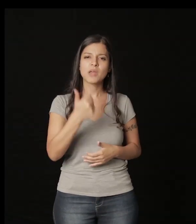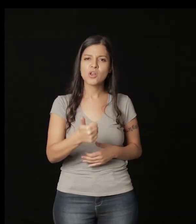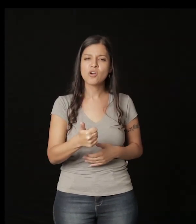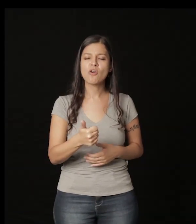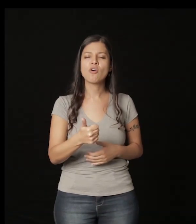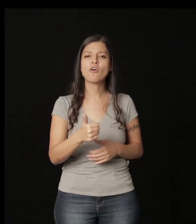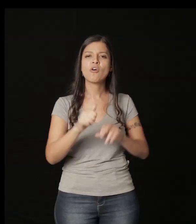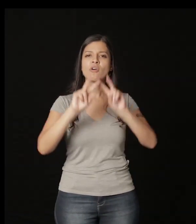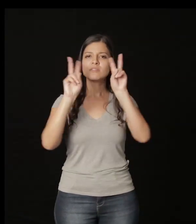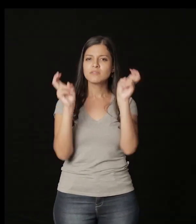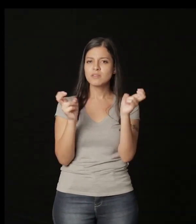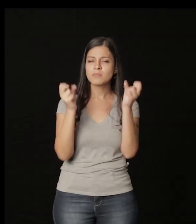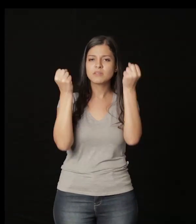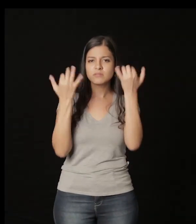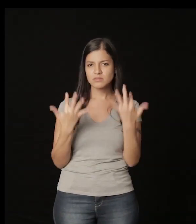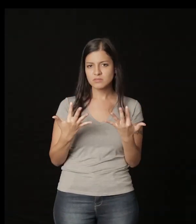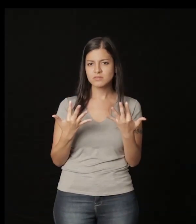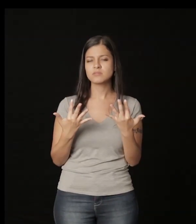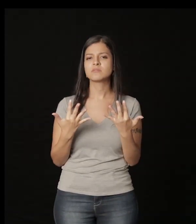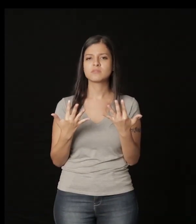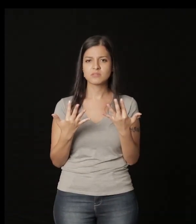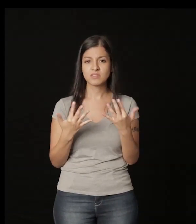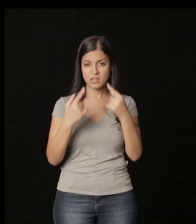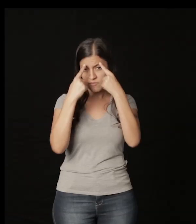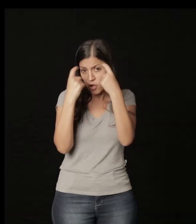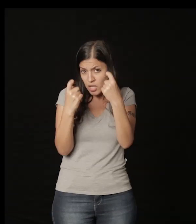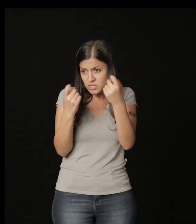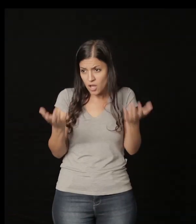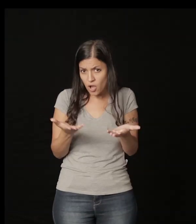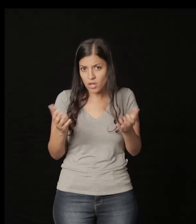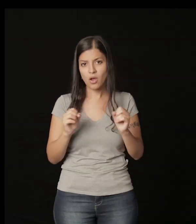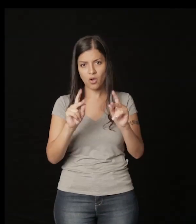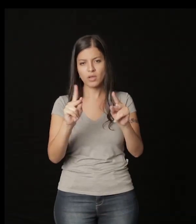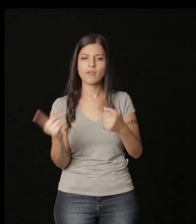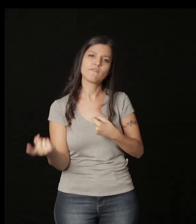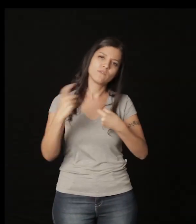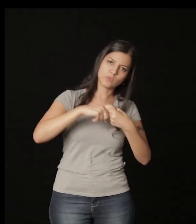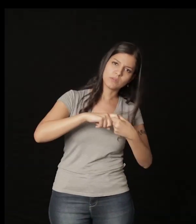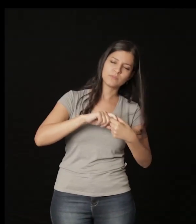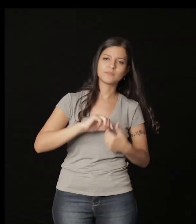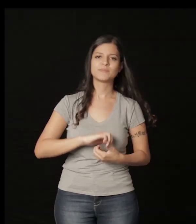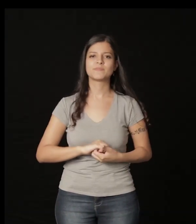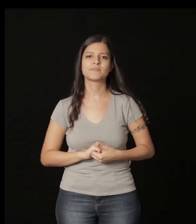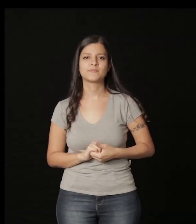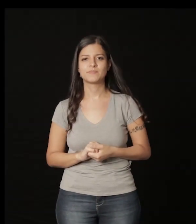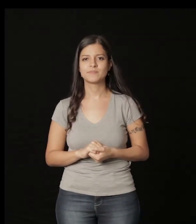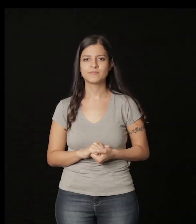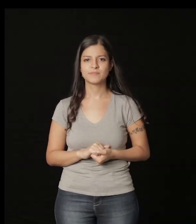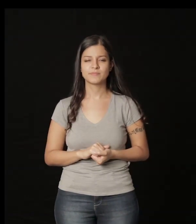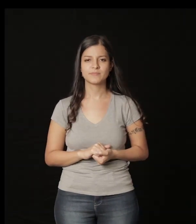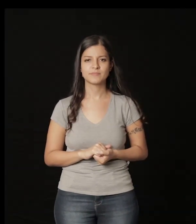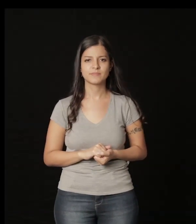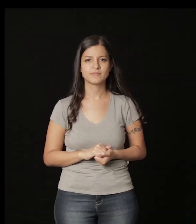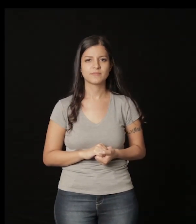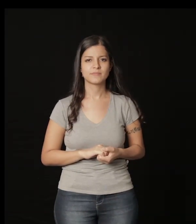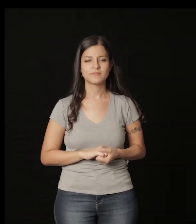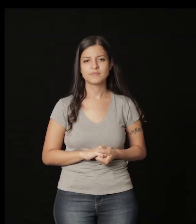back to it. Should we talk about... Violence now? Well, okay. We'll come back to it then. Okay.